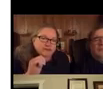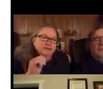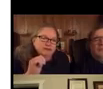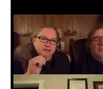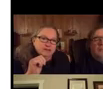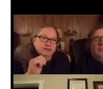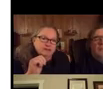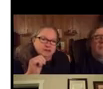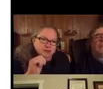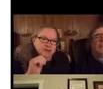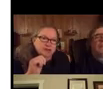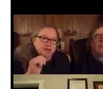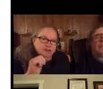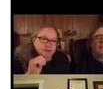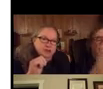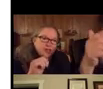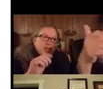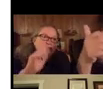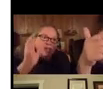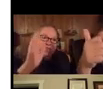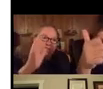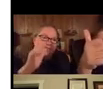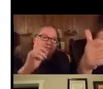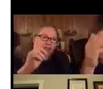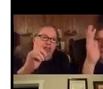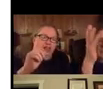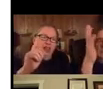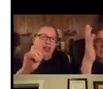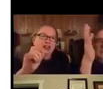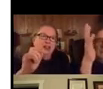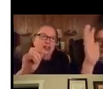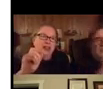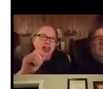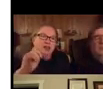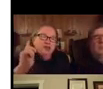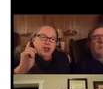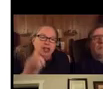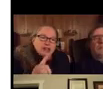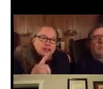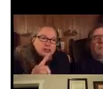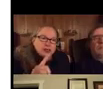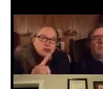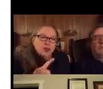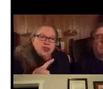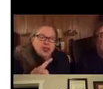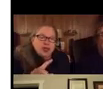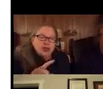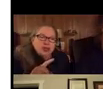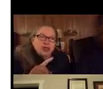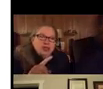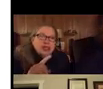and the people who brought him to Jesus. And the friends, when